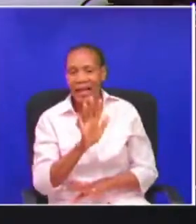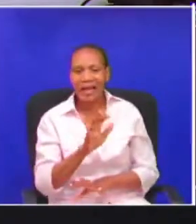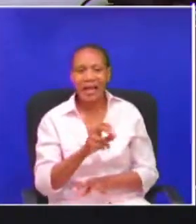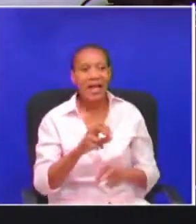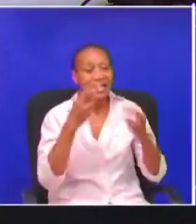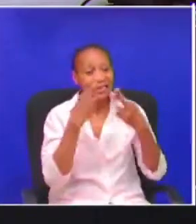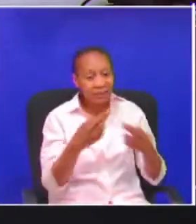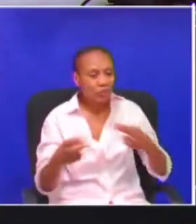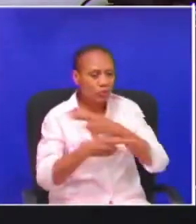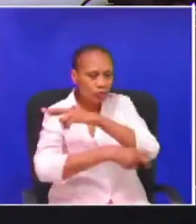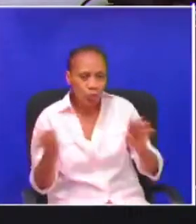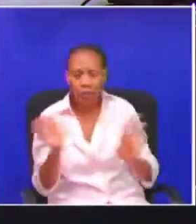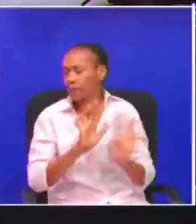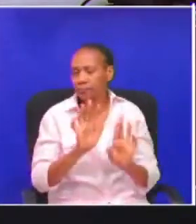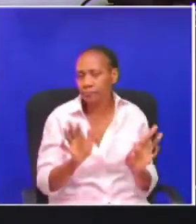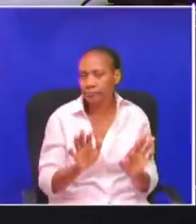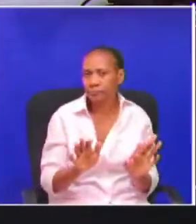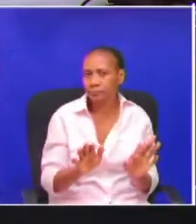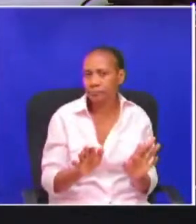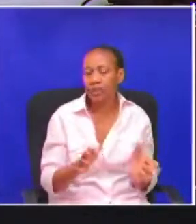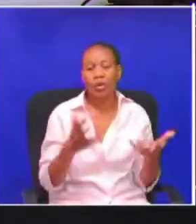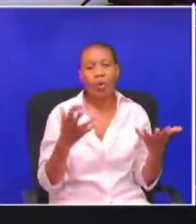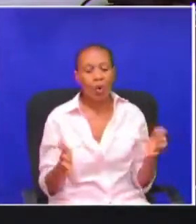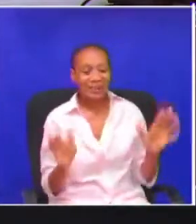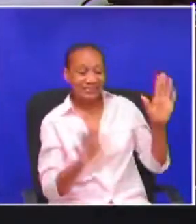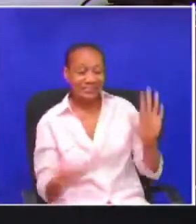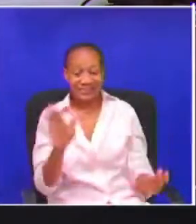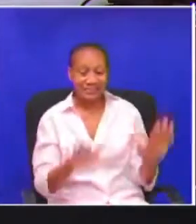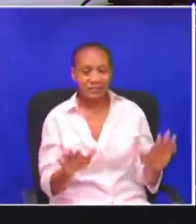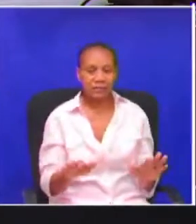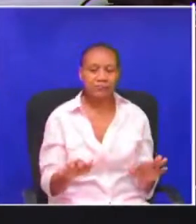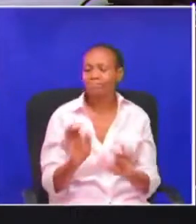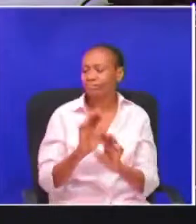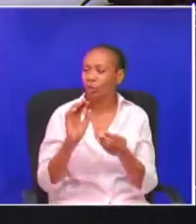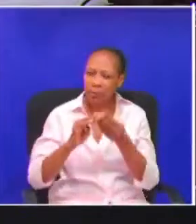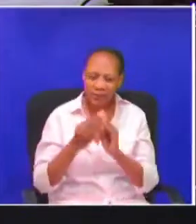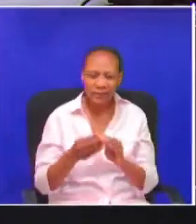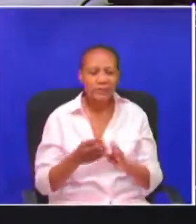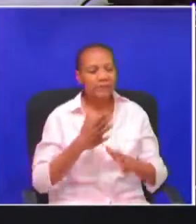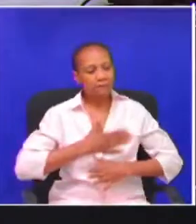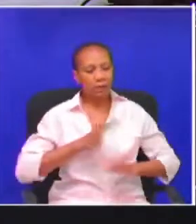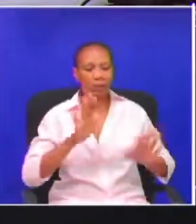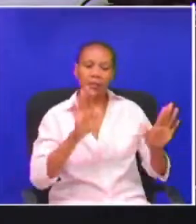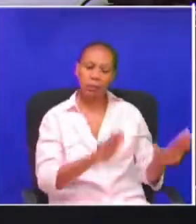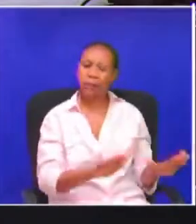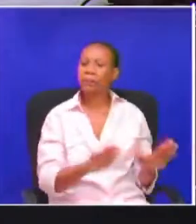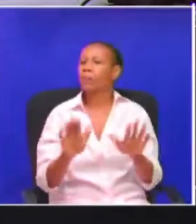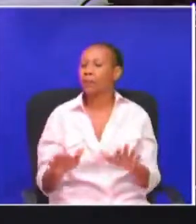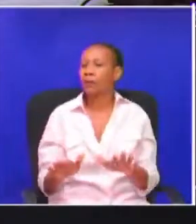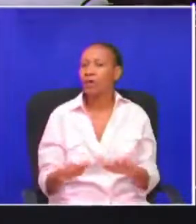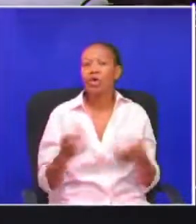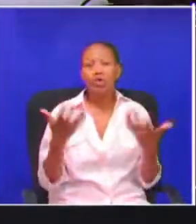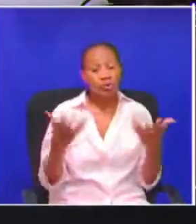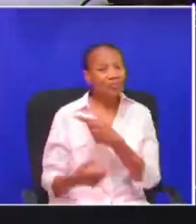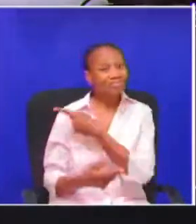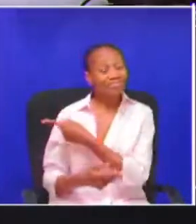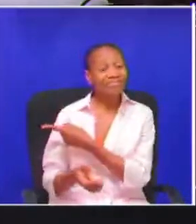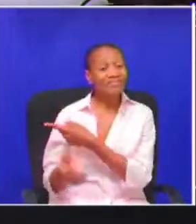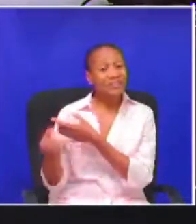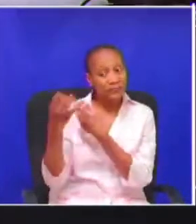stolen, and there is no instability in the community, because he even briefed me